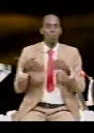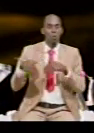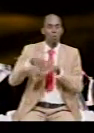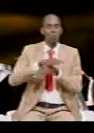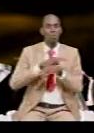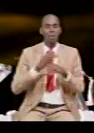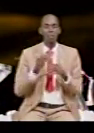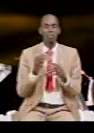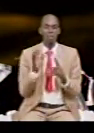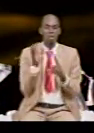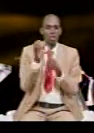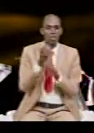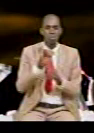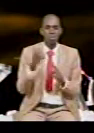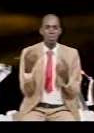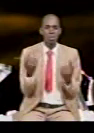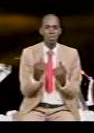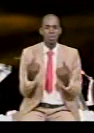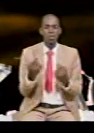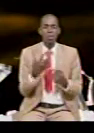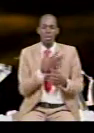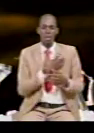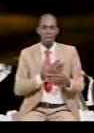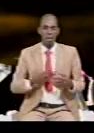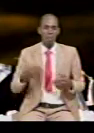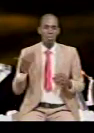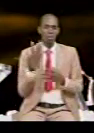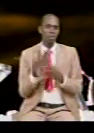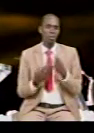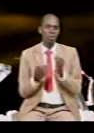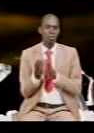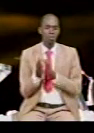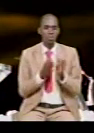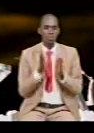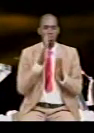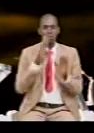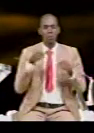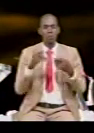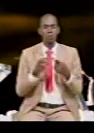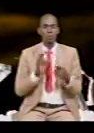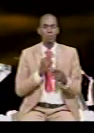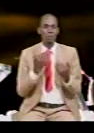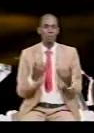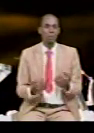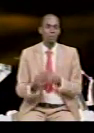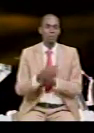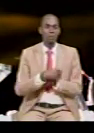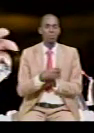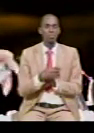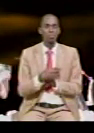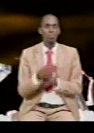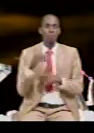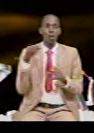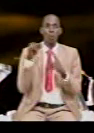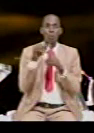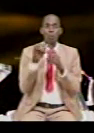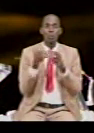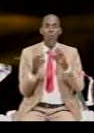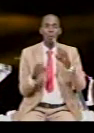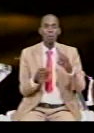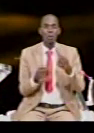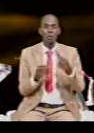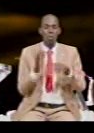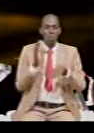and lukewarmness in these last days. We look at point number one, warning against